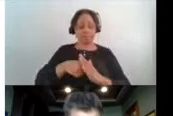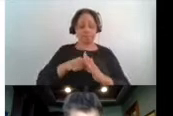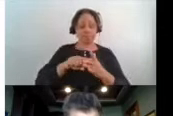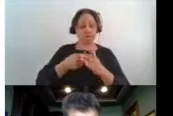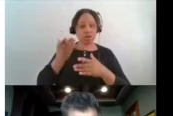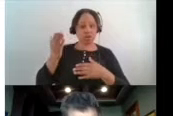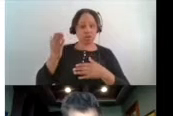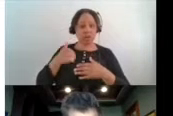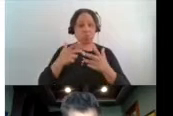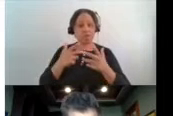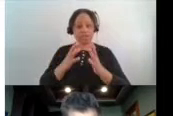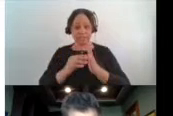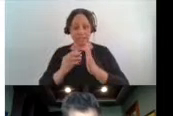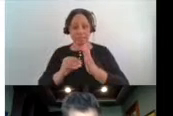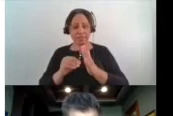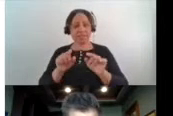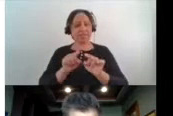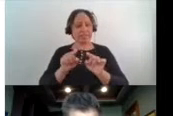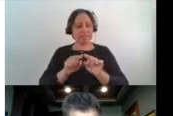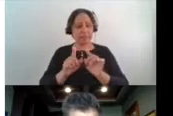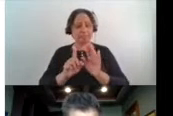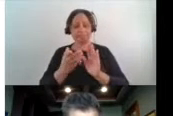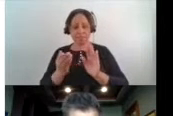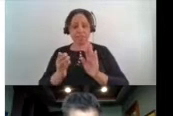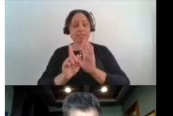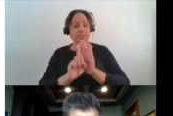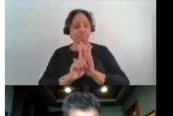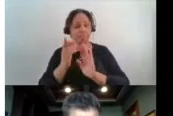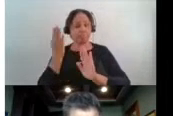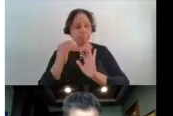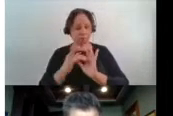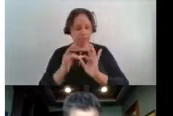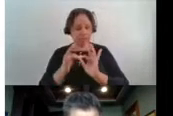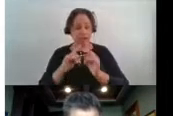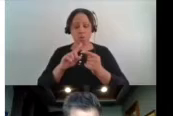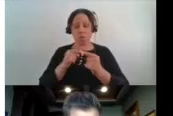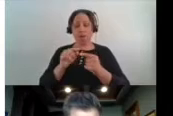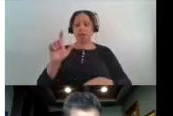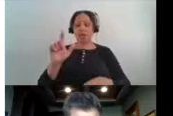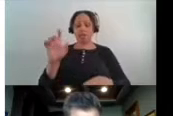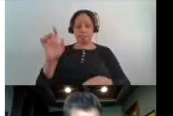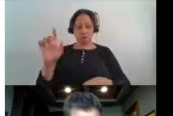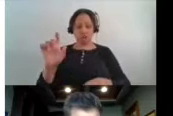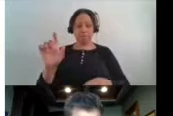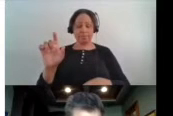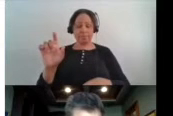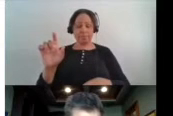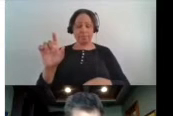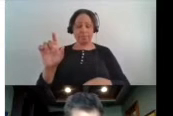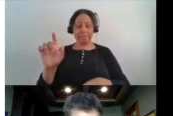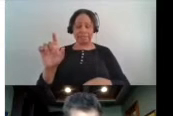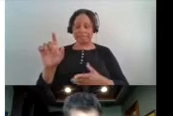some of the things that the Imam said, that when Muslims come to the table of having any problems with their